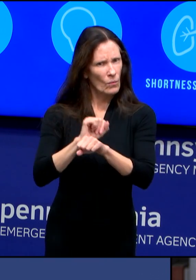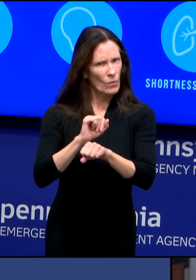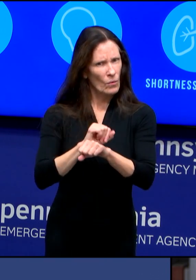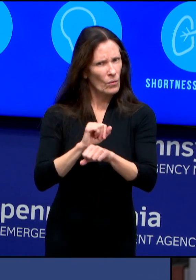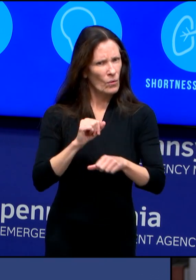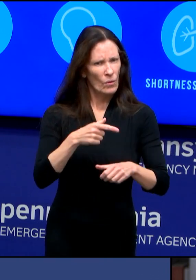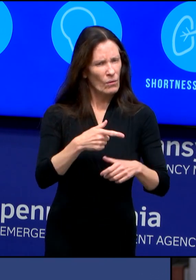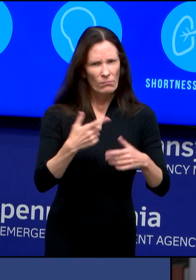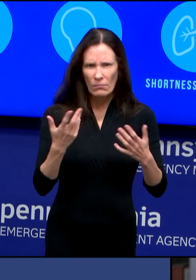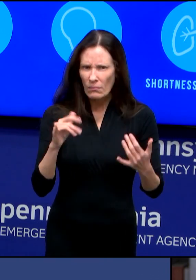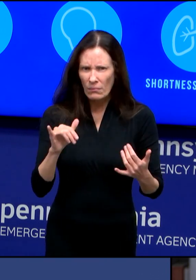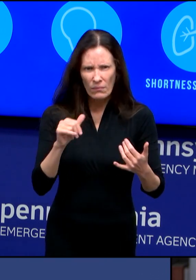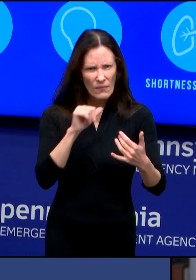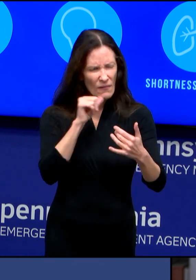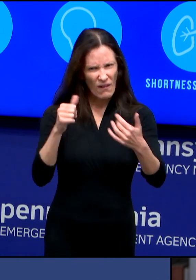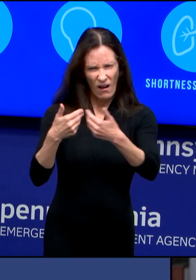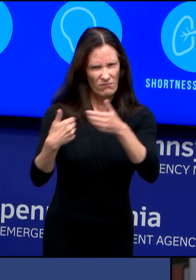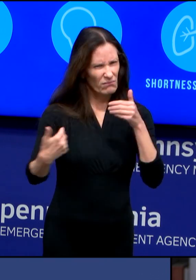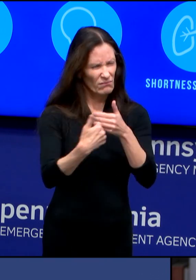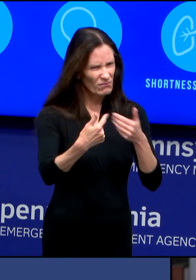to protect those workers?